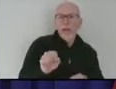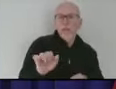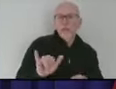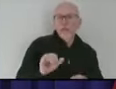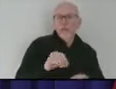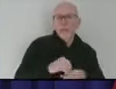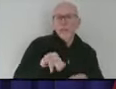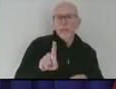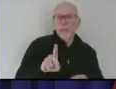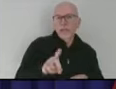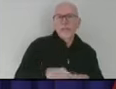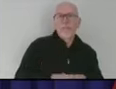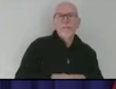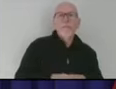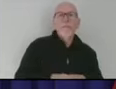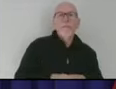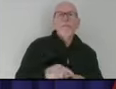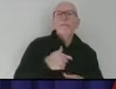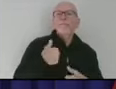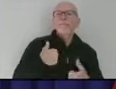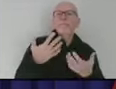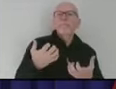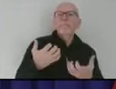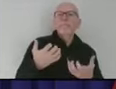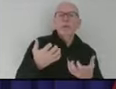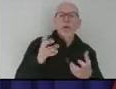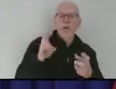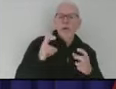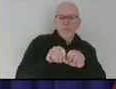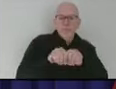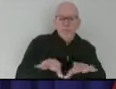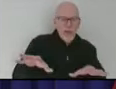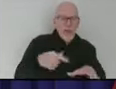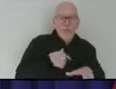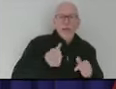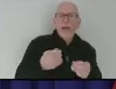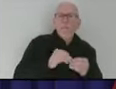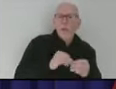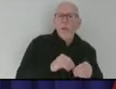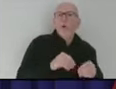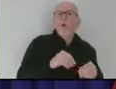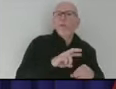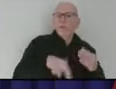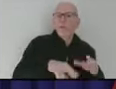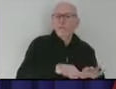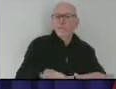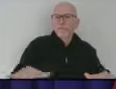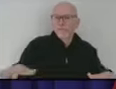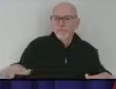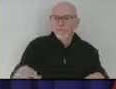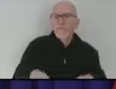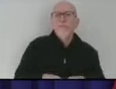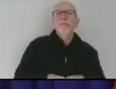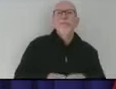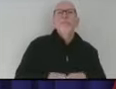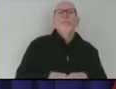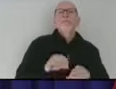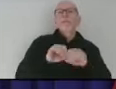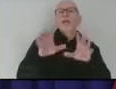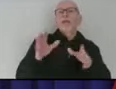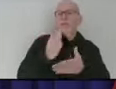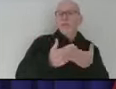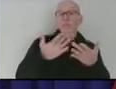Indiana so that we can divide and conquer the labs, the number of labs that we have. Honestly, there are some